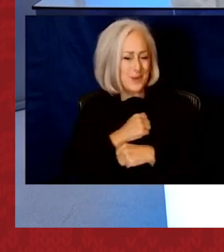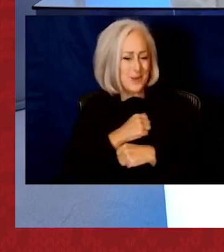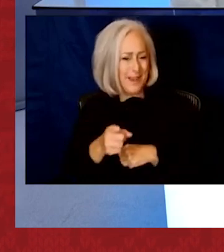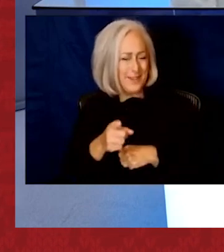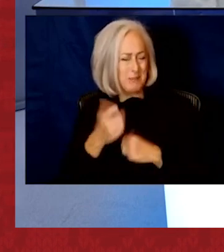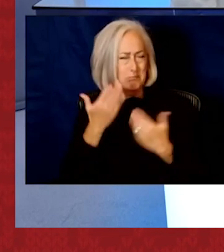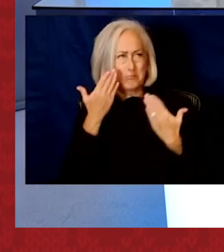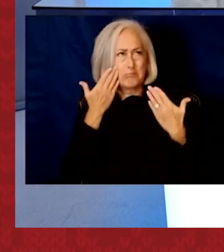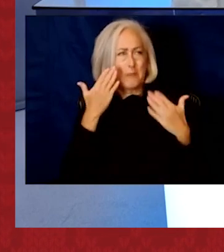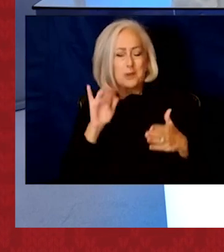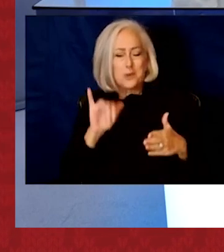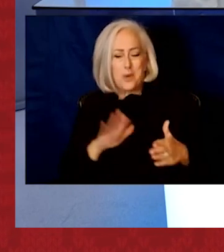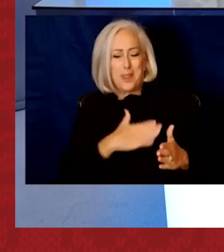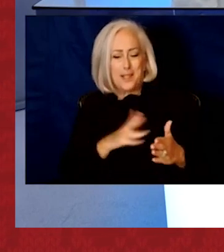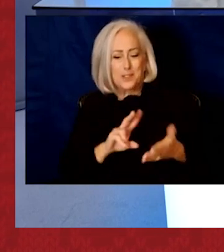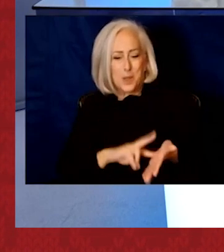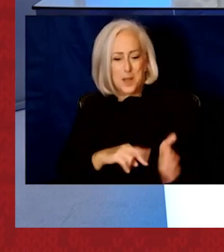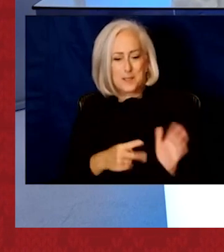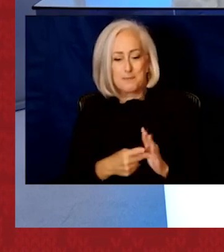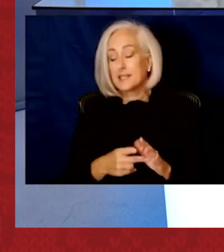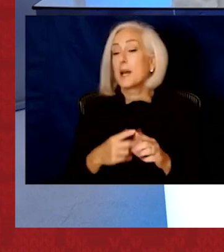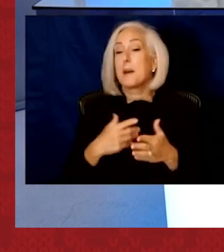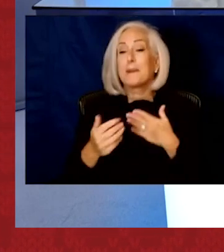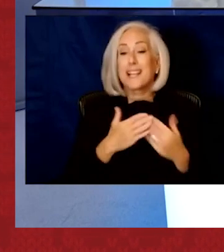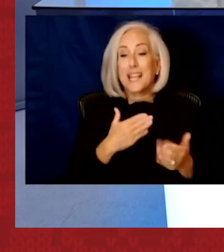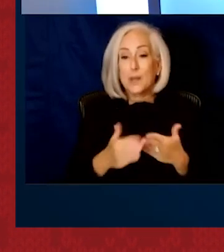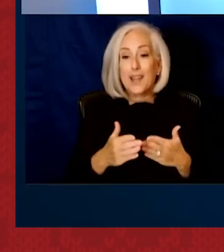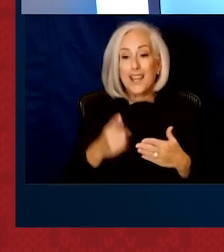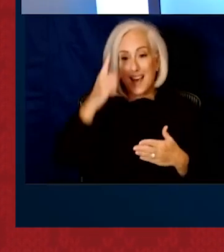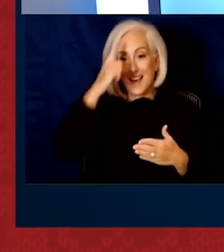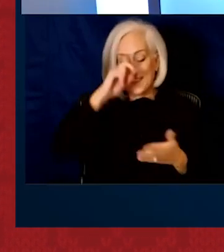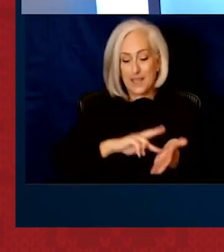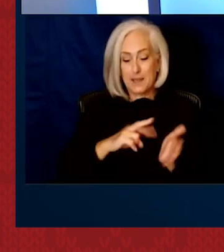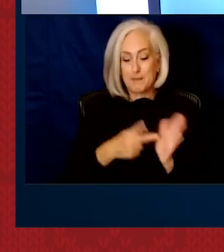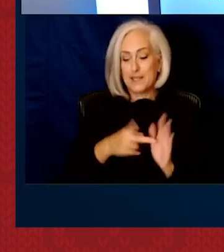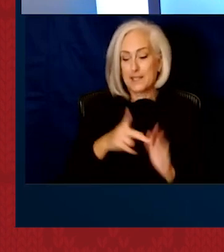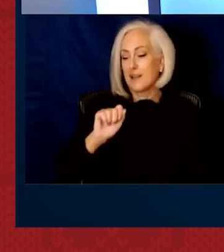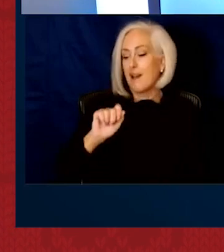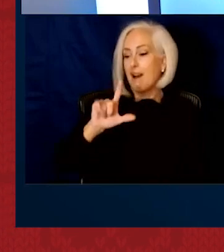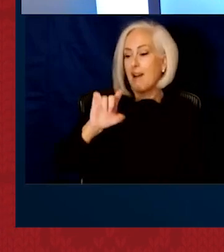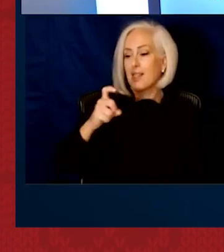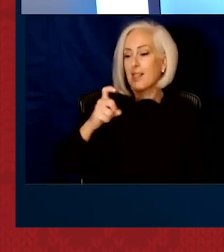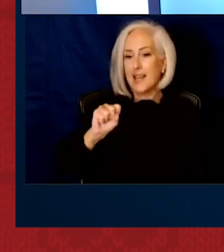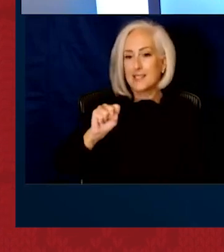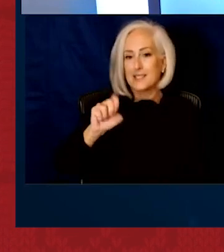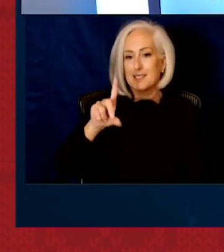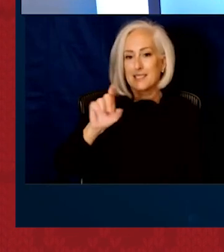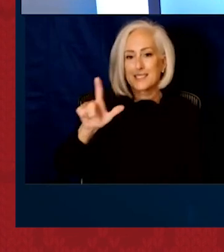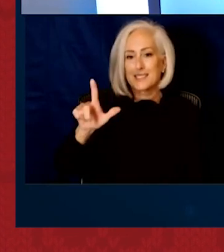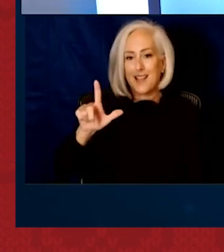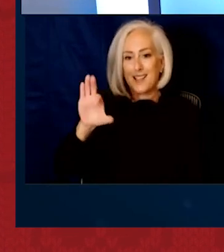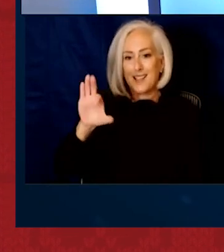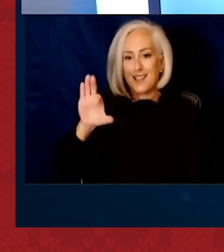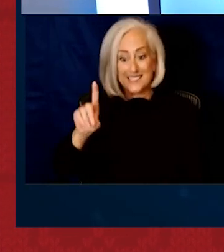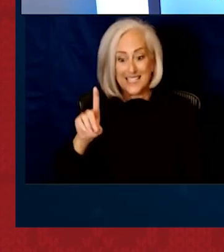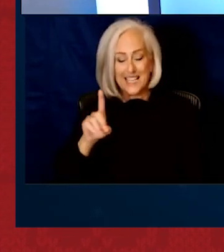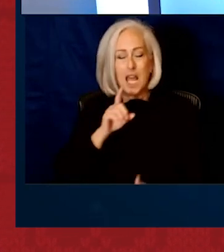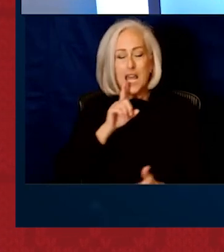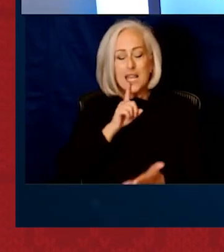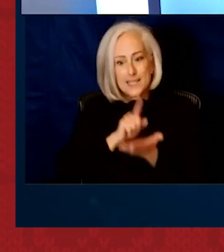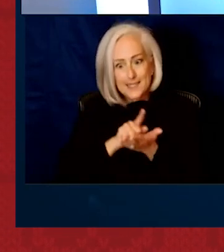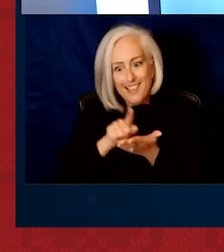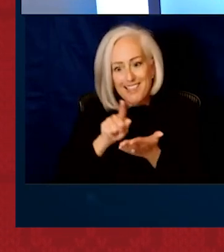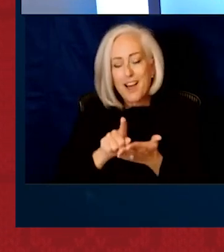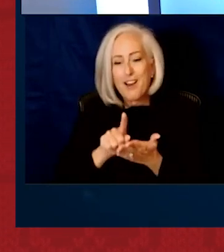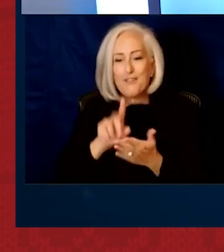I may have messed it up, but I think that means that Alexis Del Cid is in love with Ron. I think her husband should be concerned because I think she's